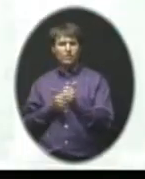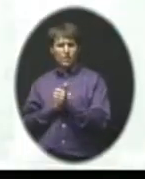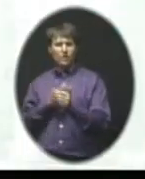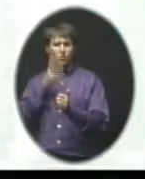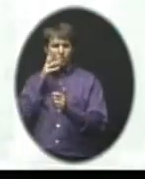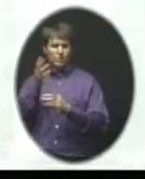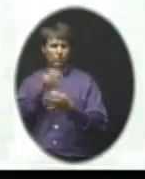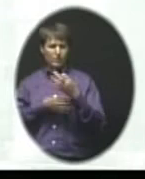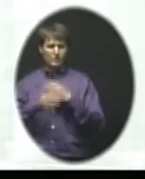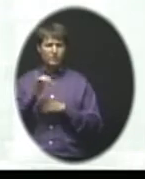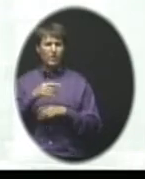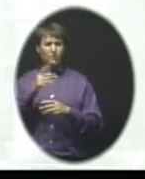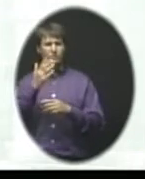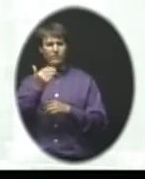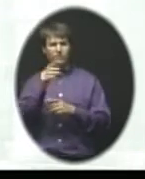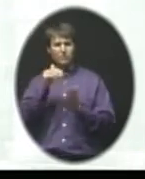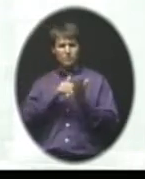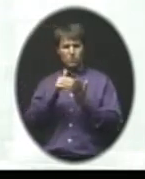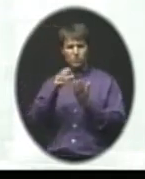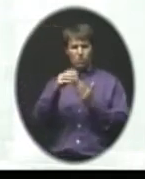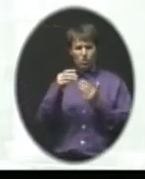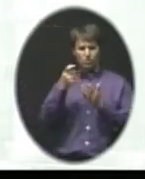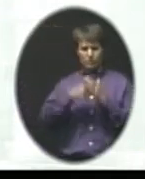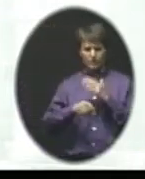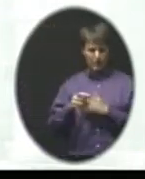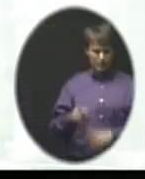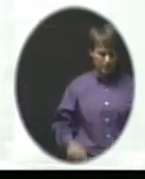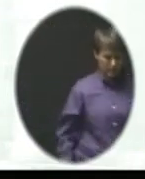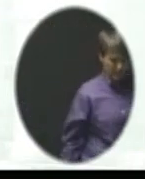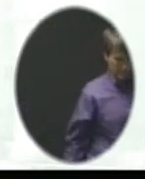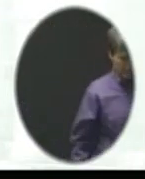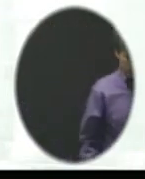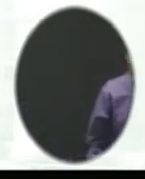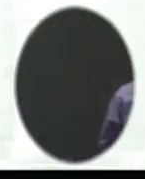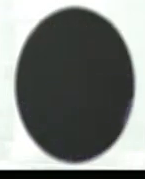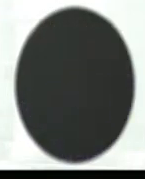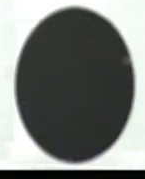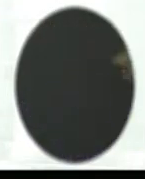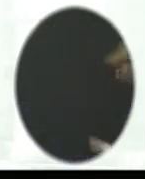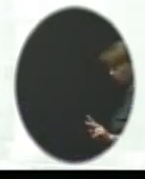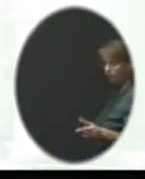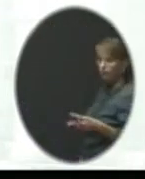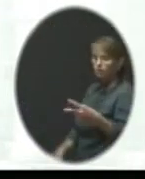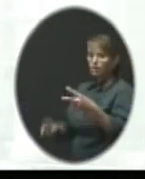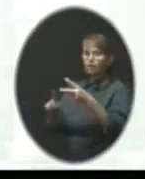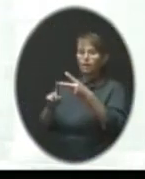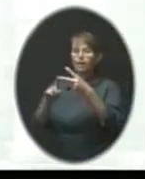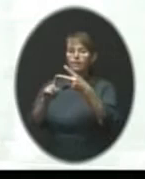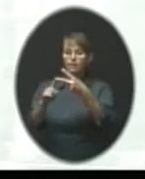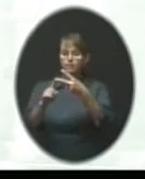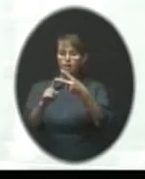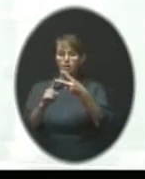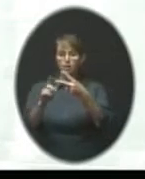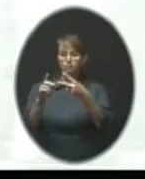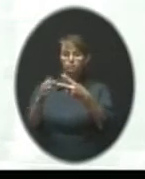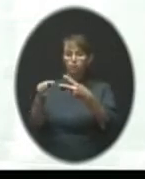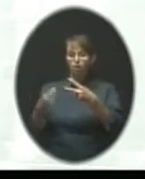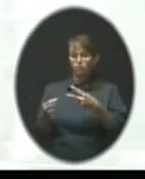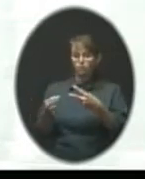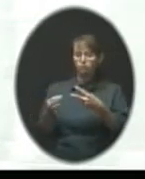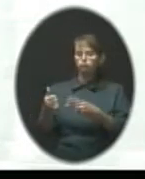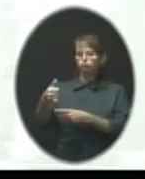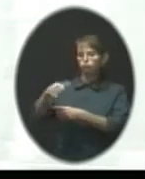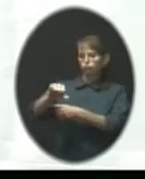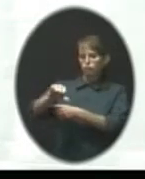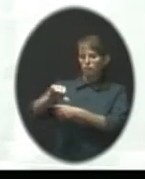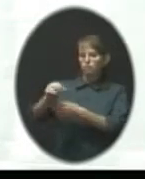That was priced out at a $15 million price tag. A second option that we explored was we can reject the offer,